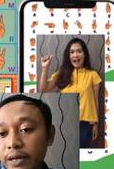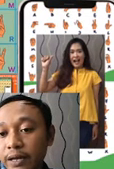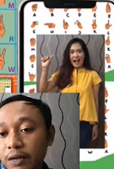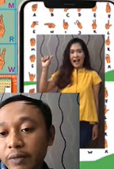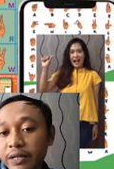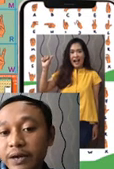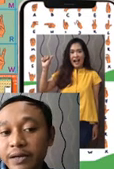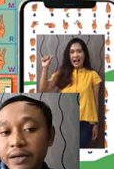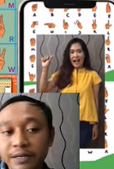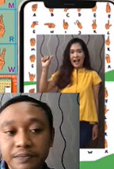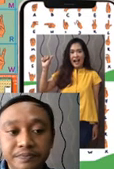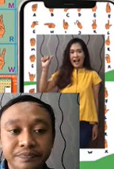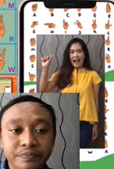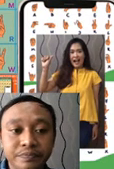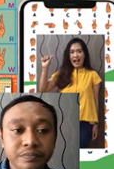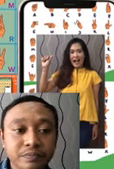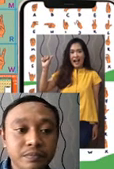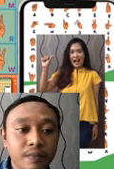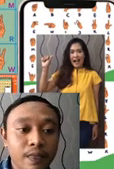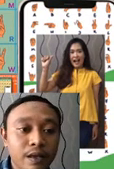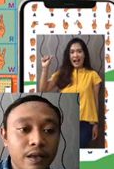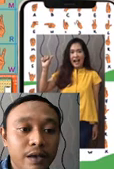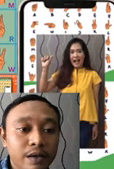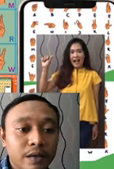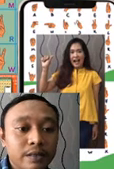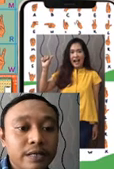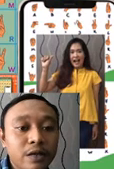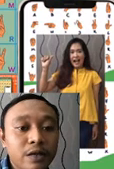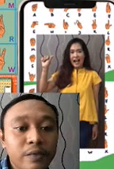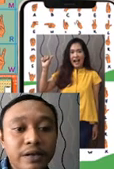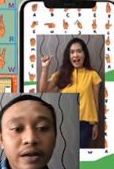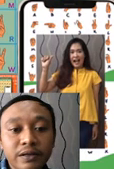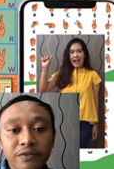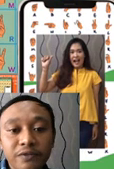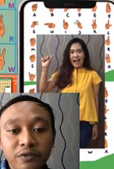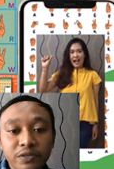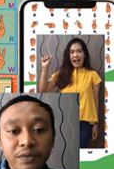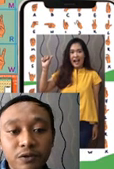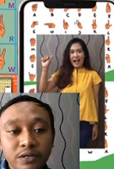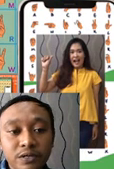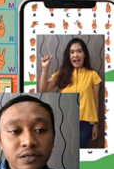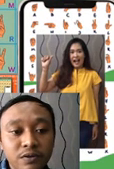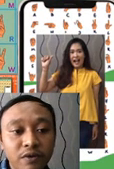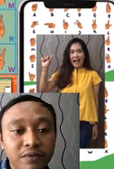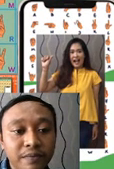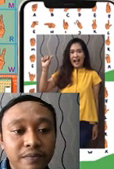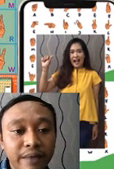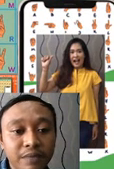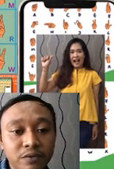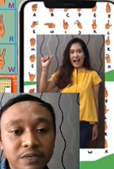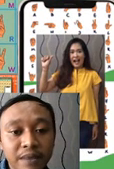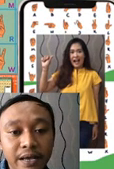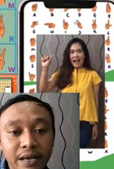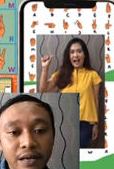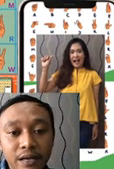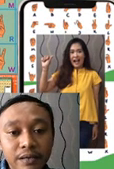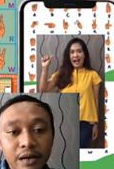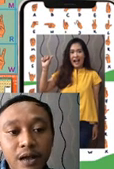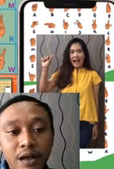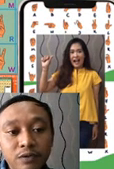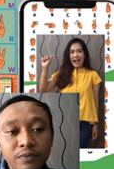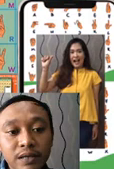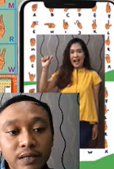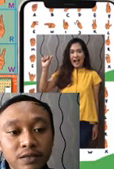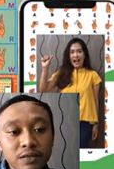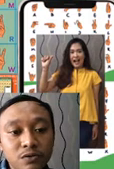poster and augmented reality. Okay, design and augmented reality for CB consists of the main menu display. There